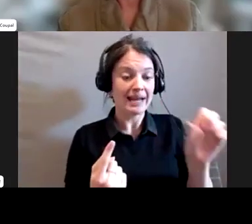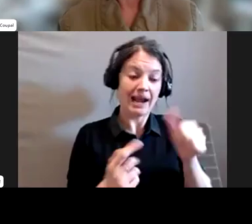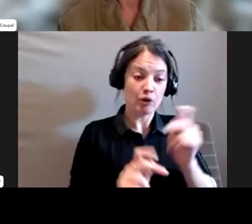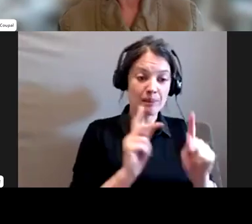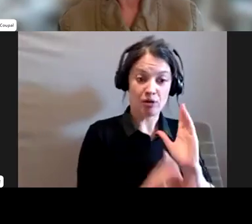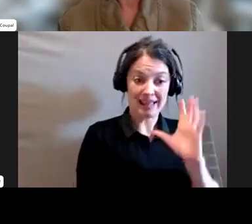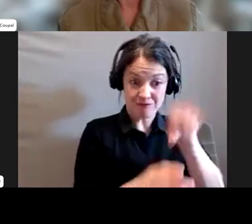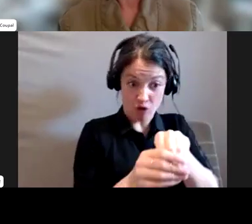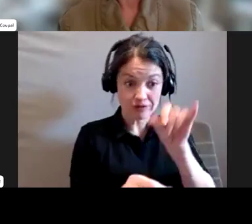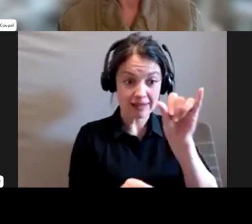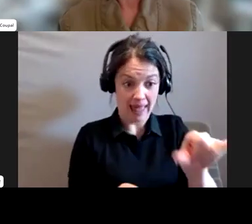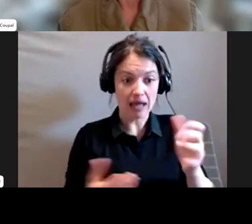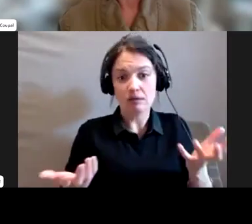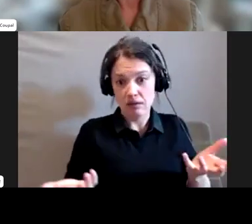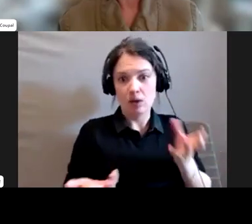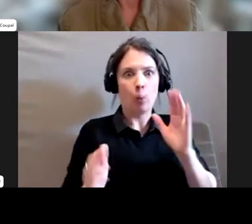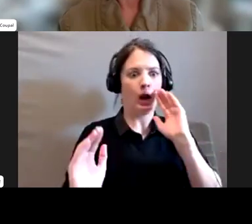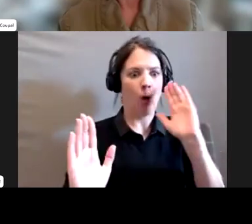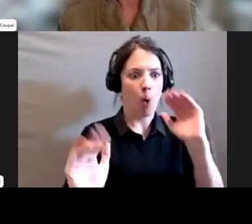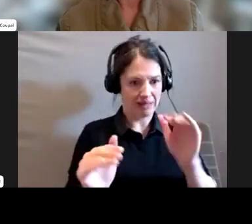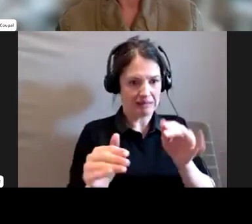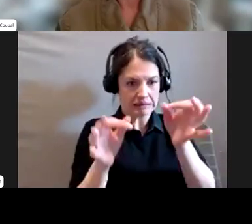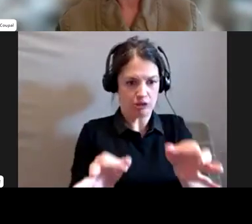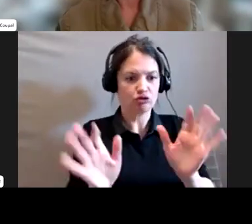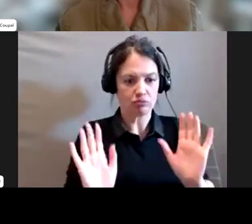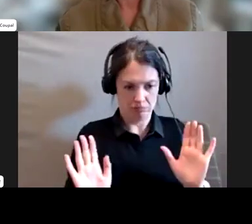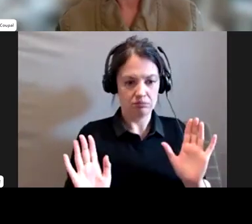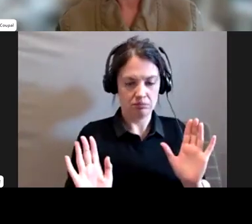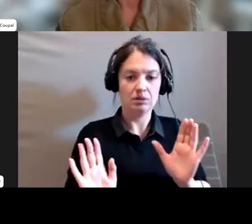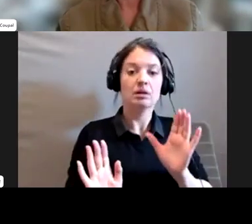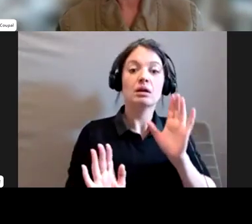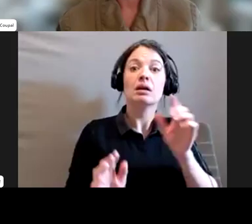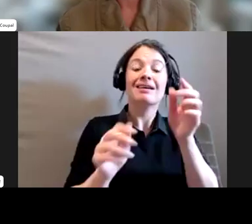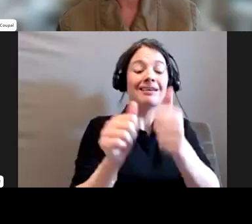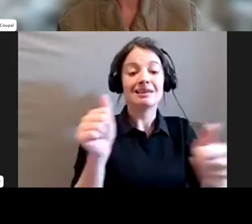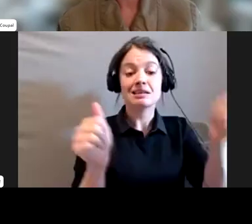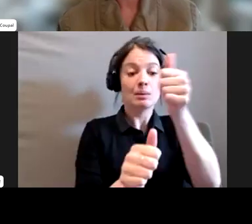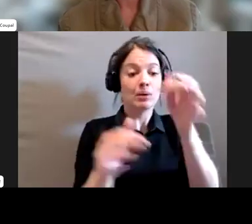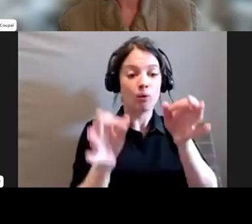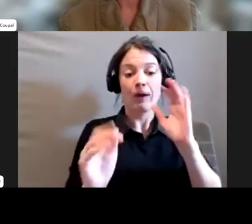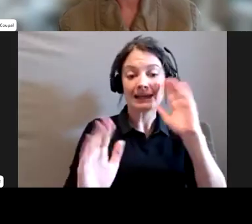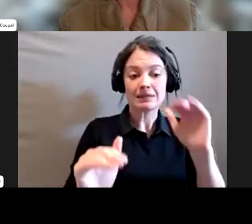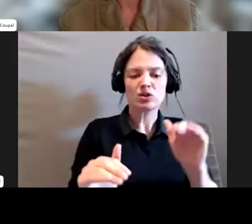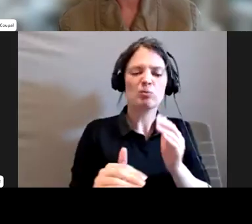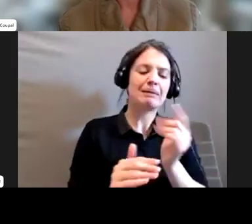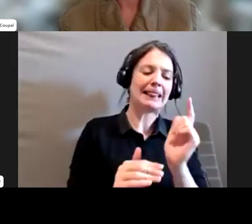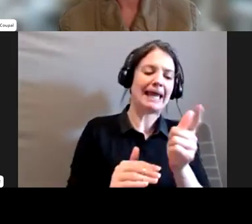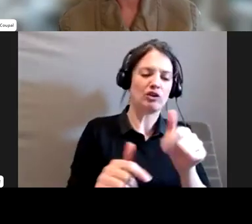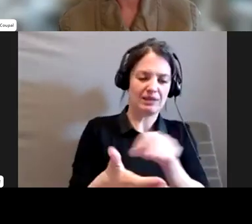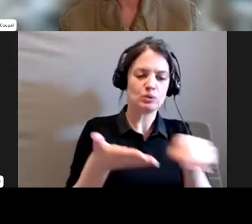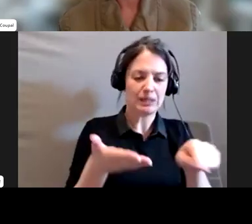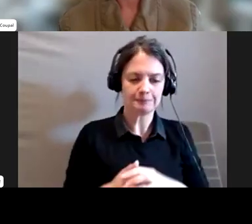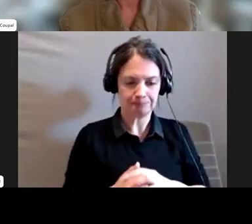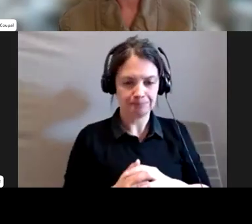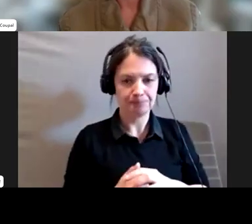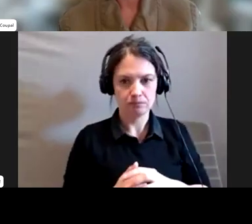Court are hoping will be the decision. And apparently the decision from the Supreme Court is expected later this week. So I hope to have some good